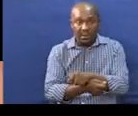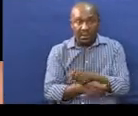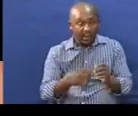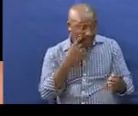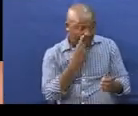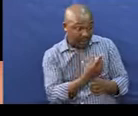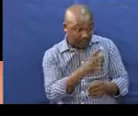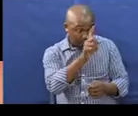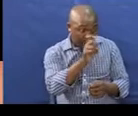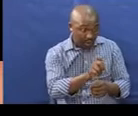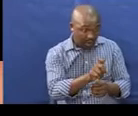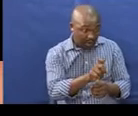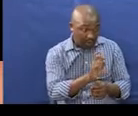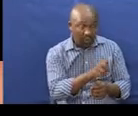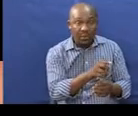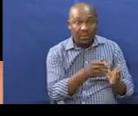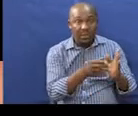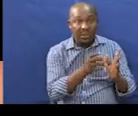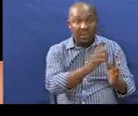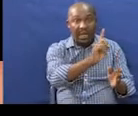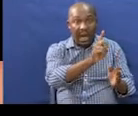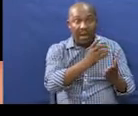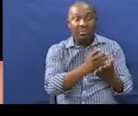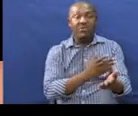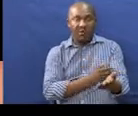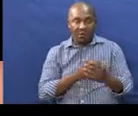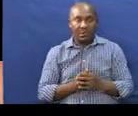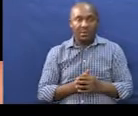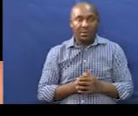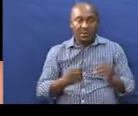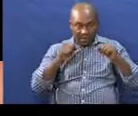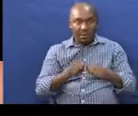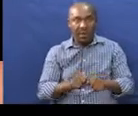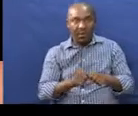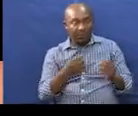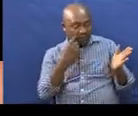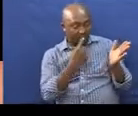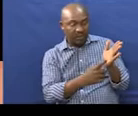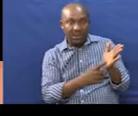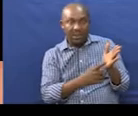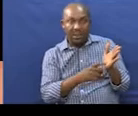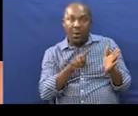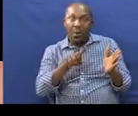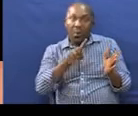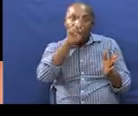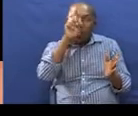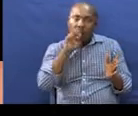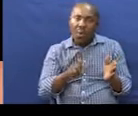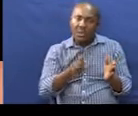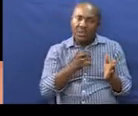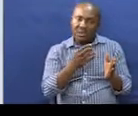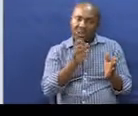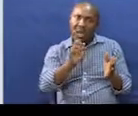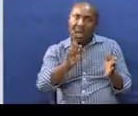the color formed? Now you have to specify that color formed, which is now brown. Next